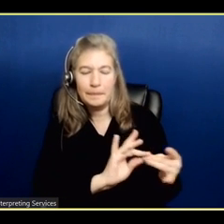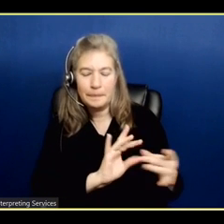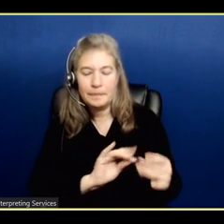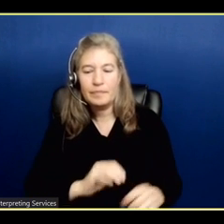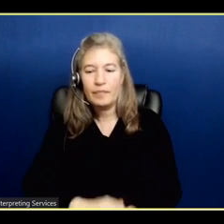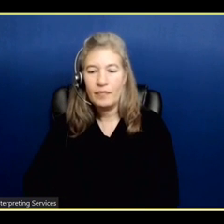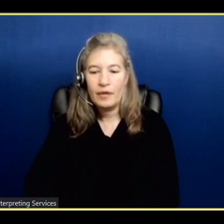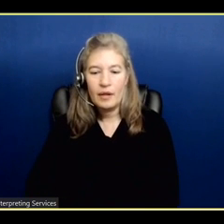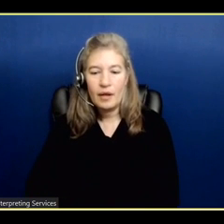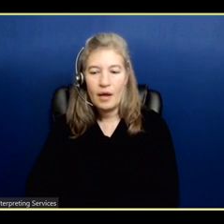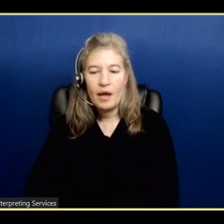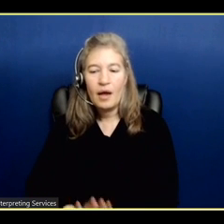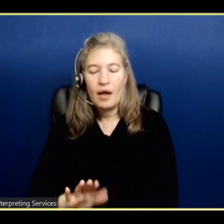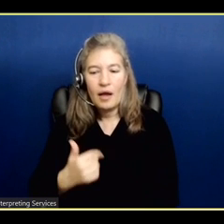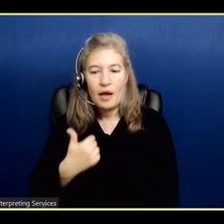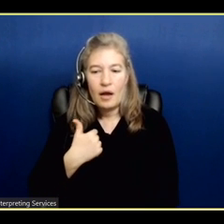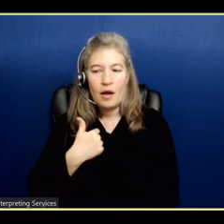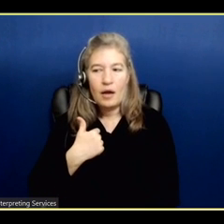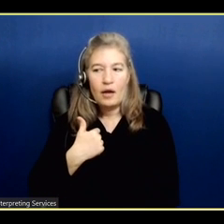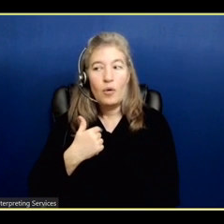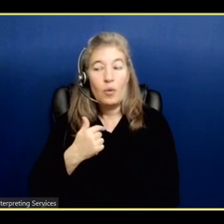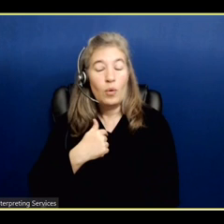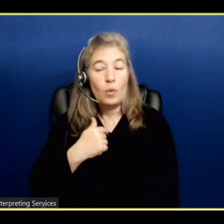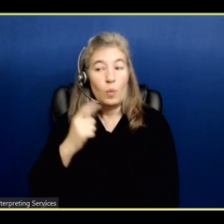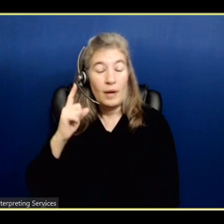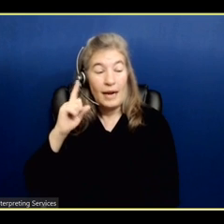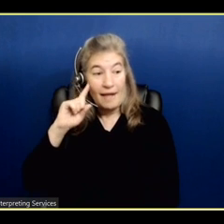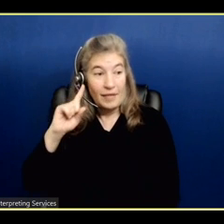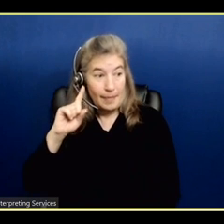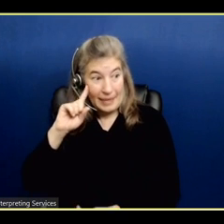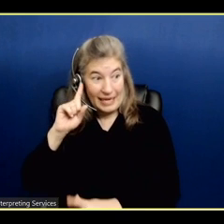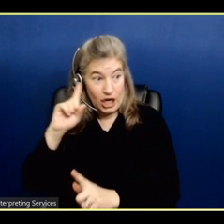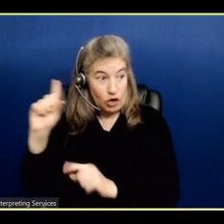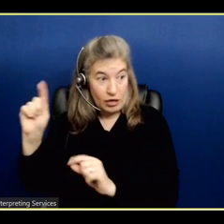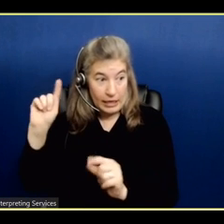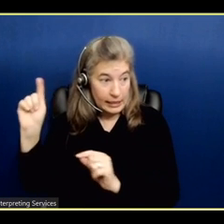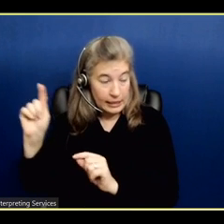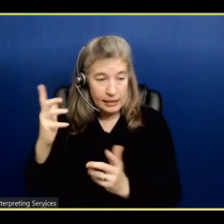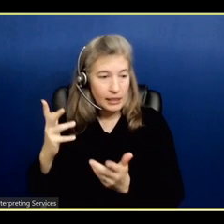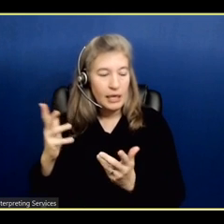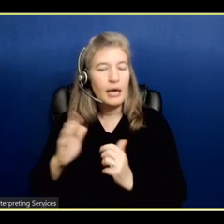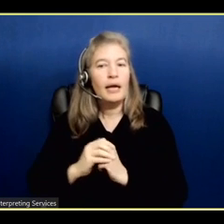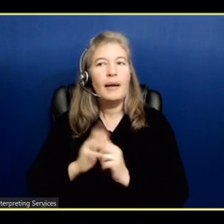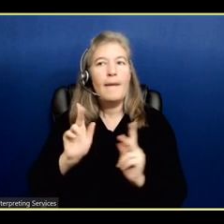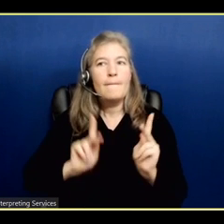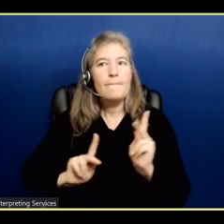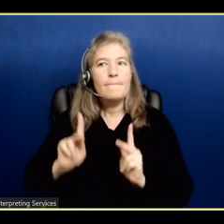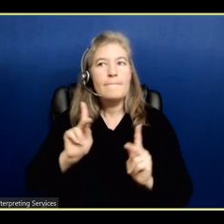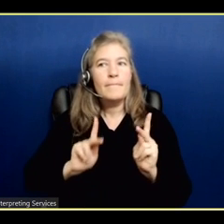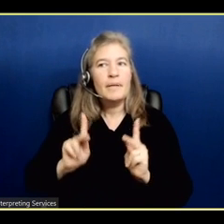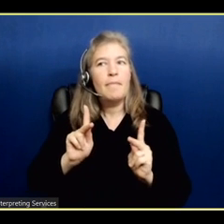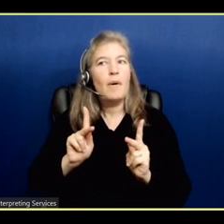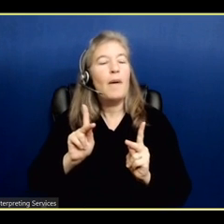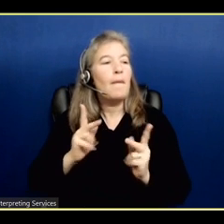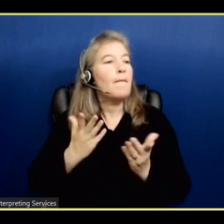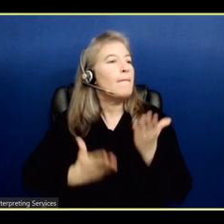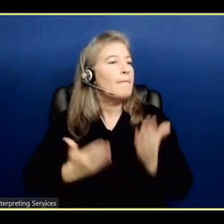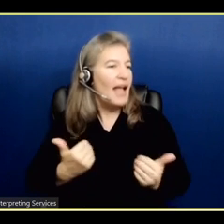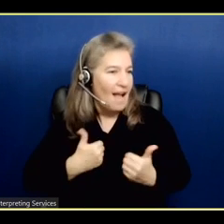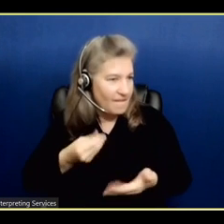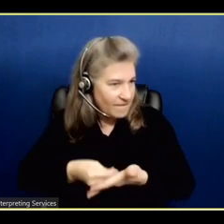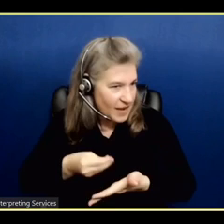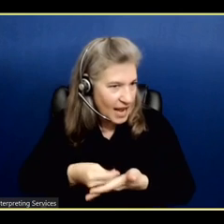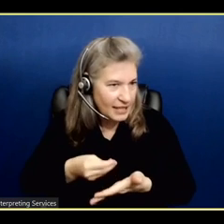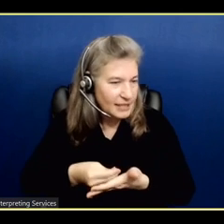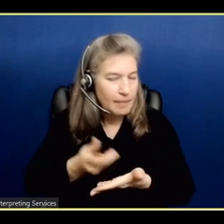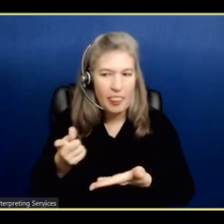walk through cash flow, emergency planning, those kinds of efforts so that they know what they need